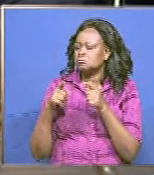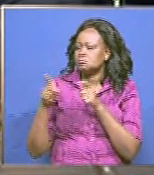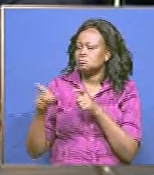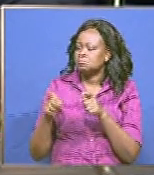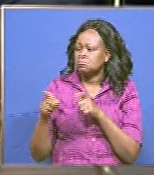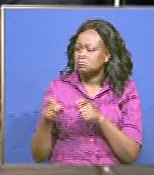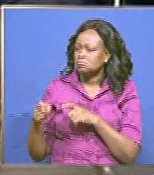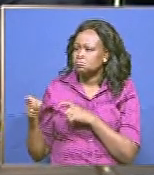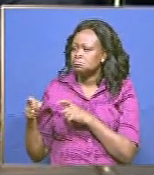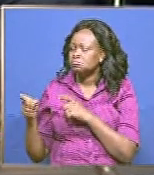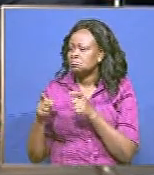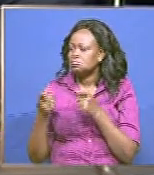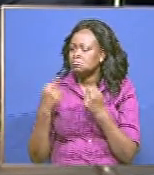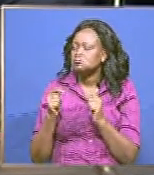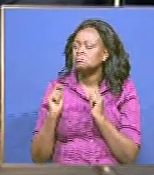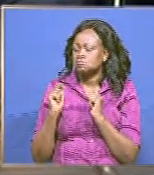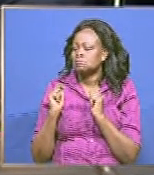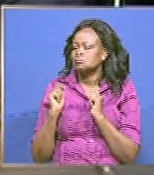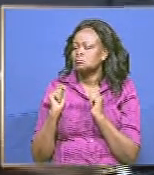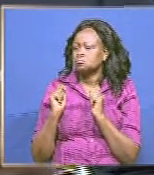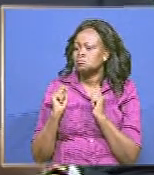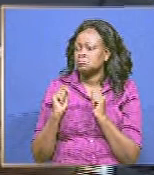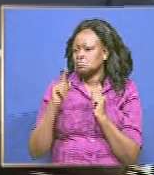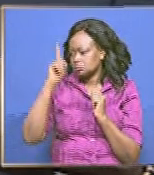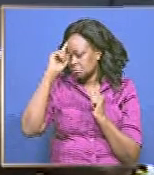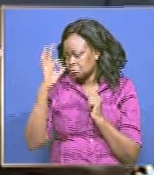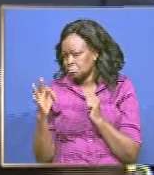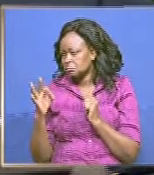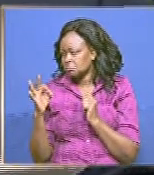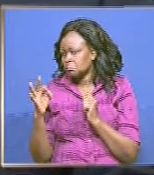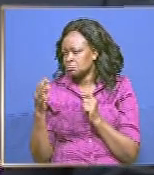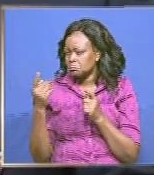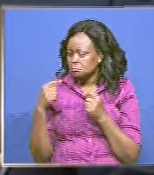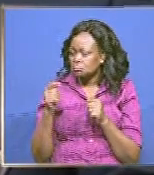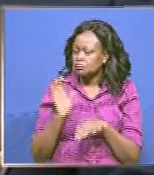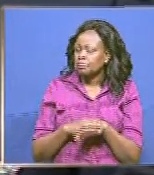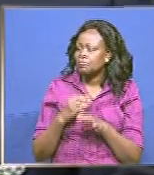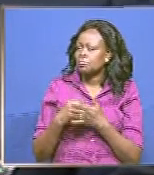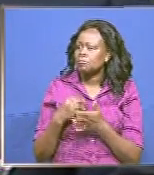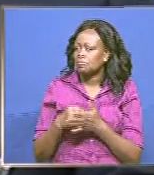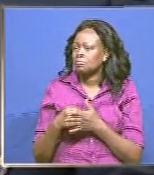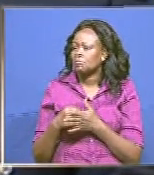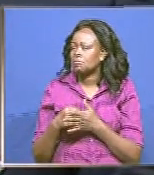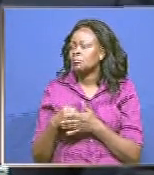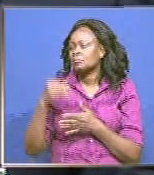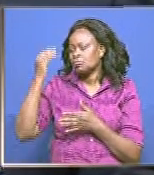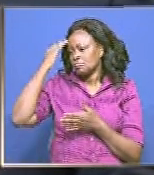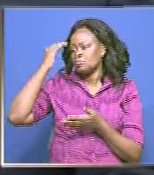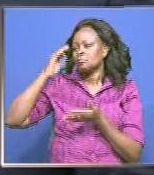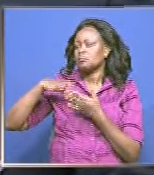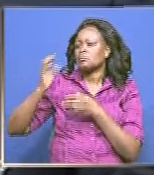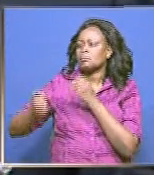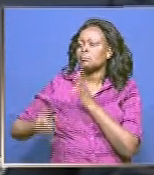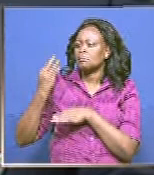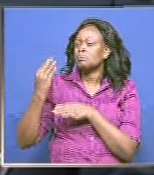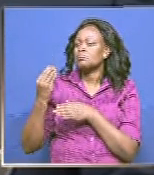Administrative. Perfect. Yeah. Okay. Trying to tighten up some of the administrative processes. Identifying more sources